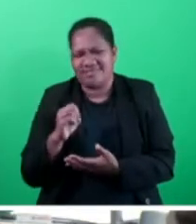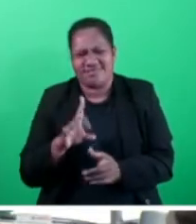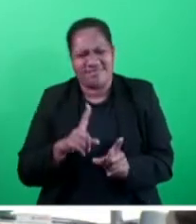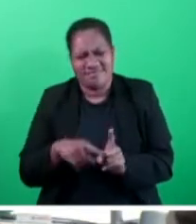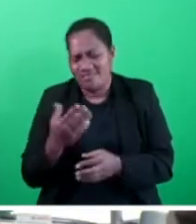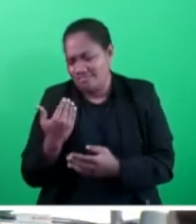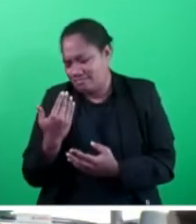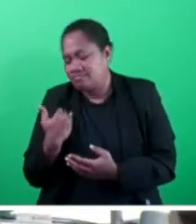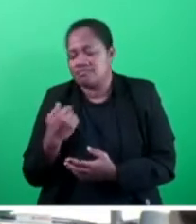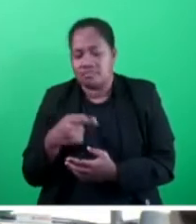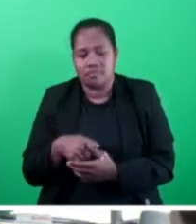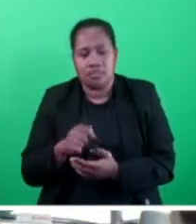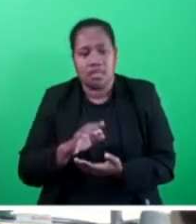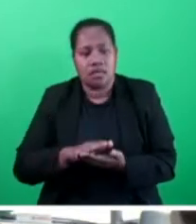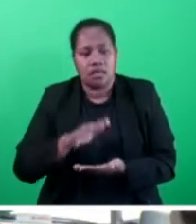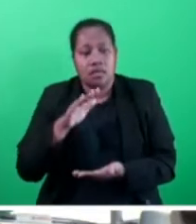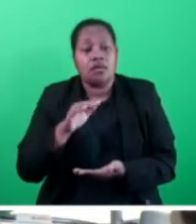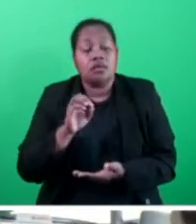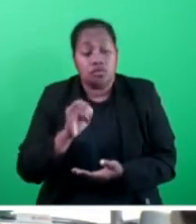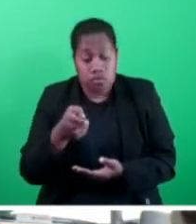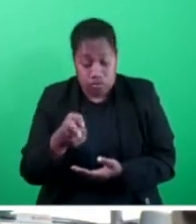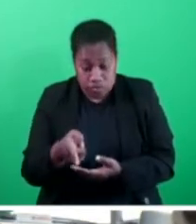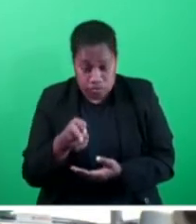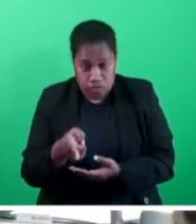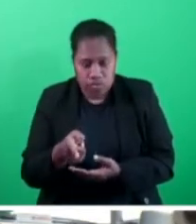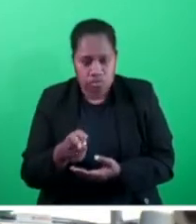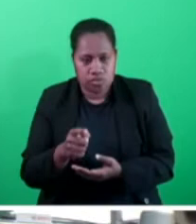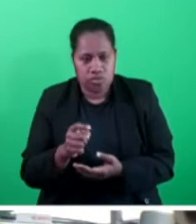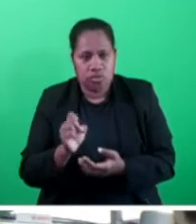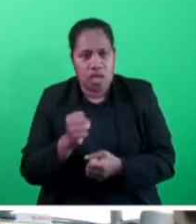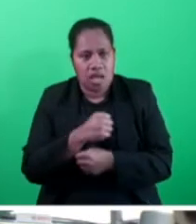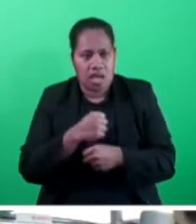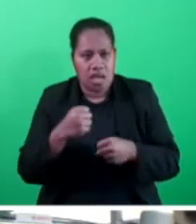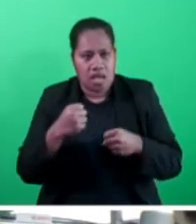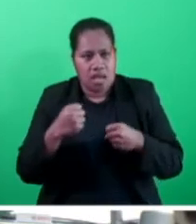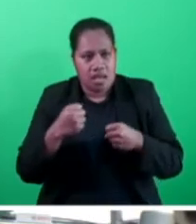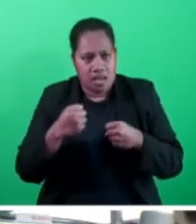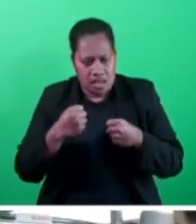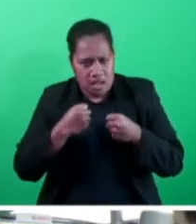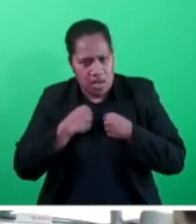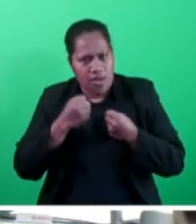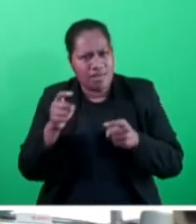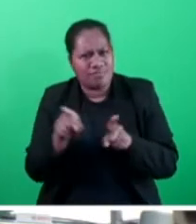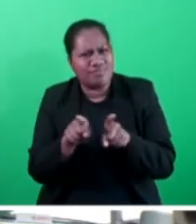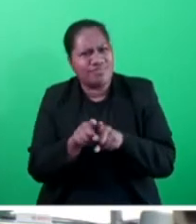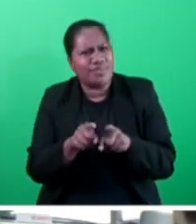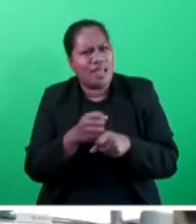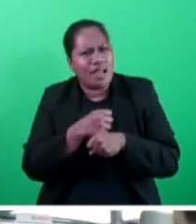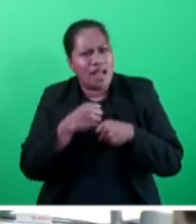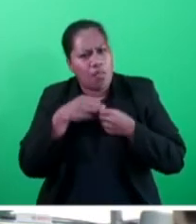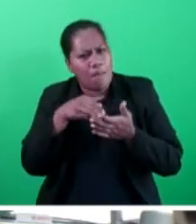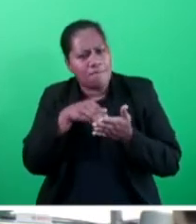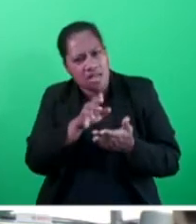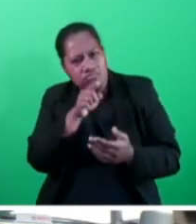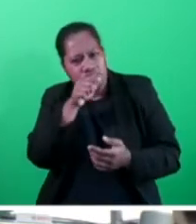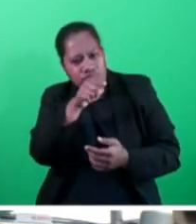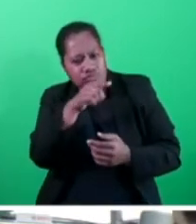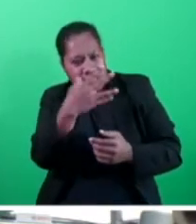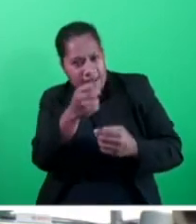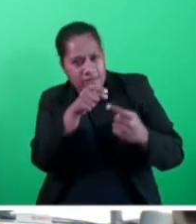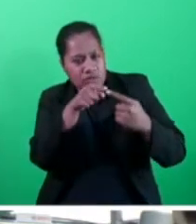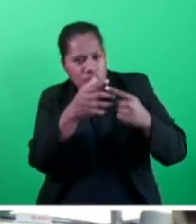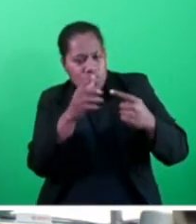said, as outlined as per our benchmark survey, more than 96% are paid above minimum